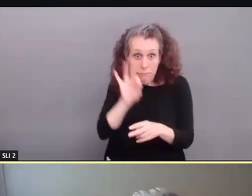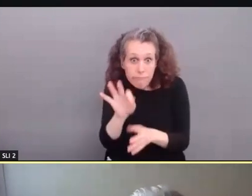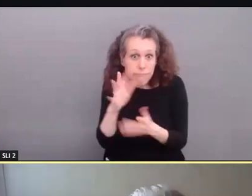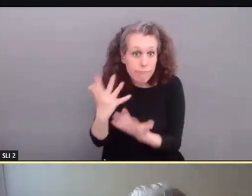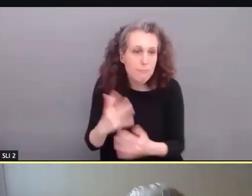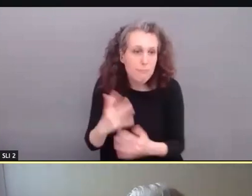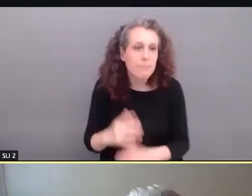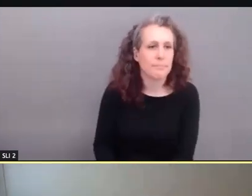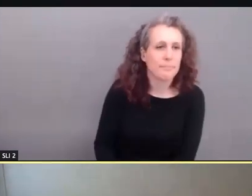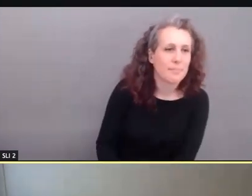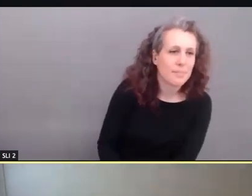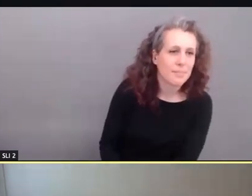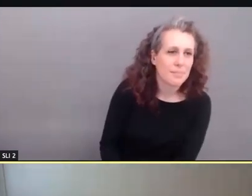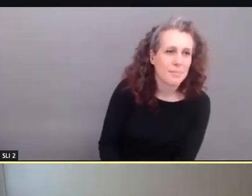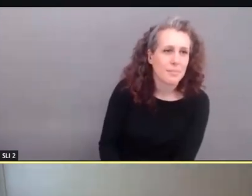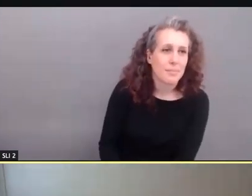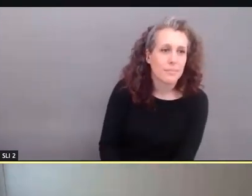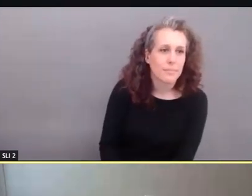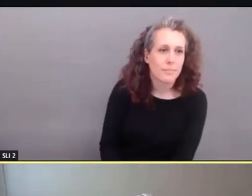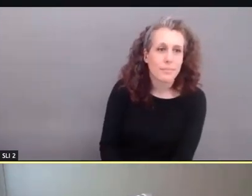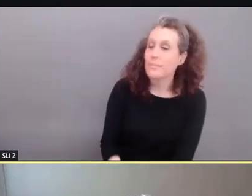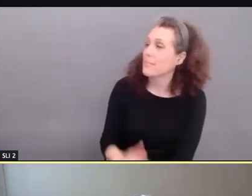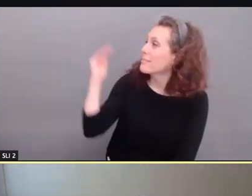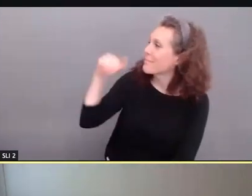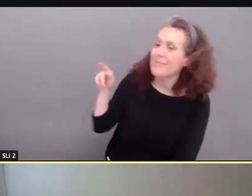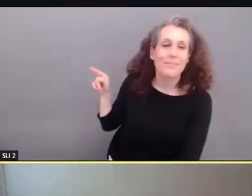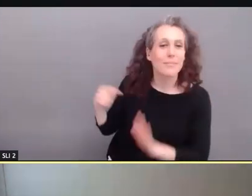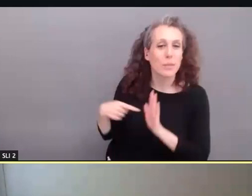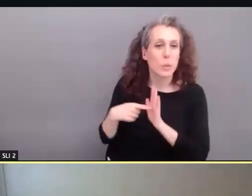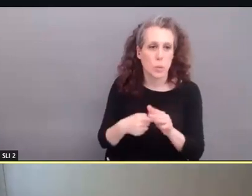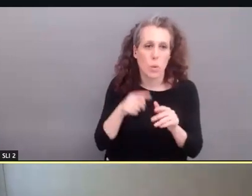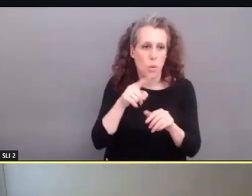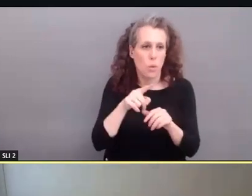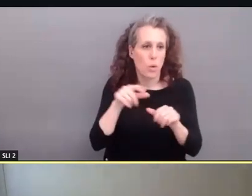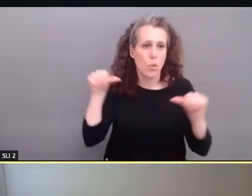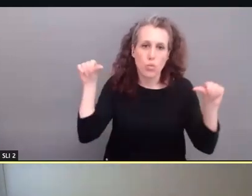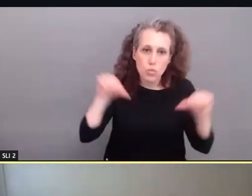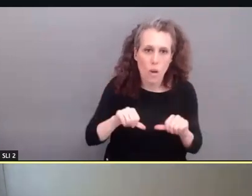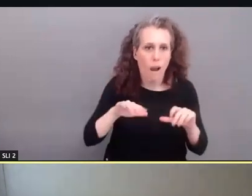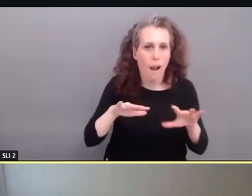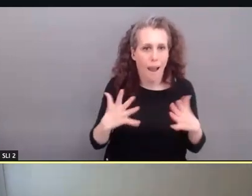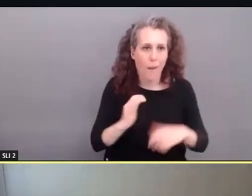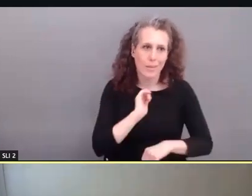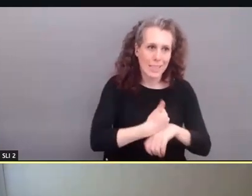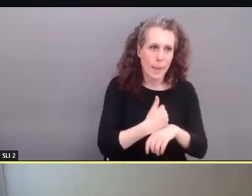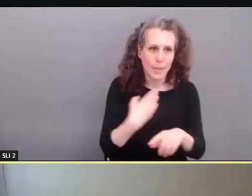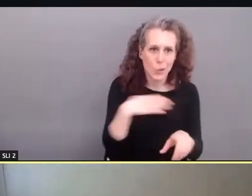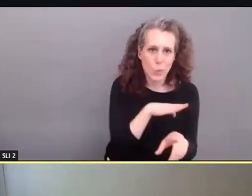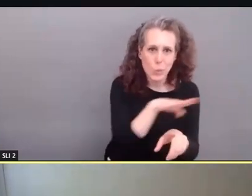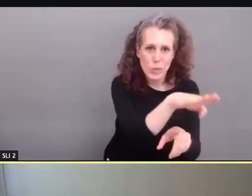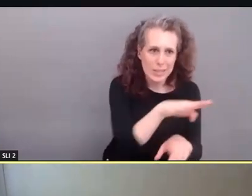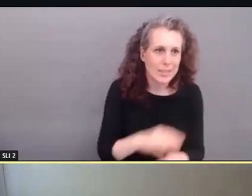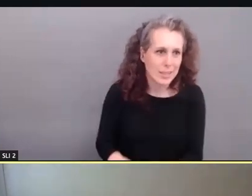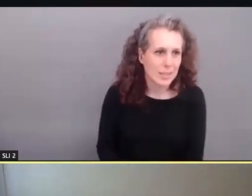The next figure shows something about examples of incorrect surfaces of routes, making people